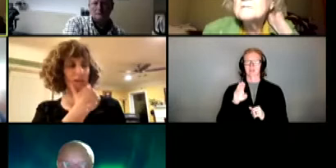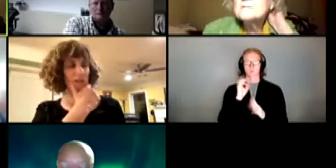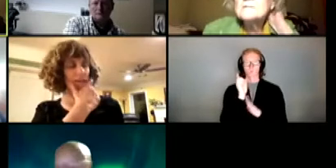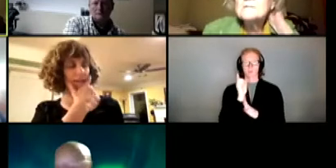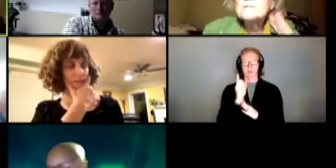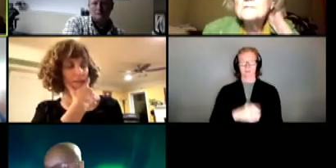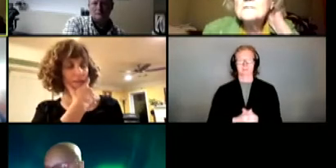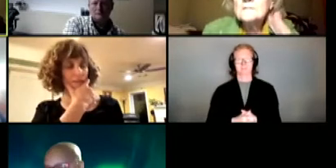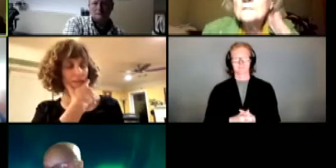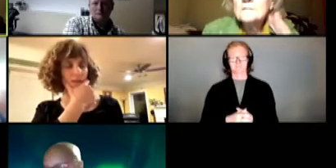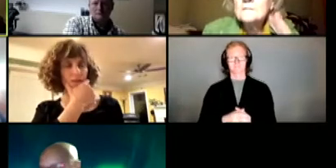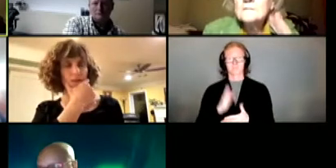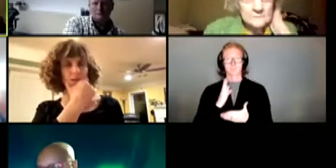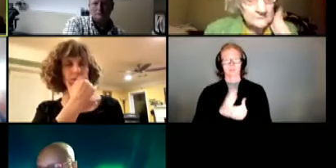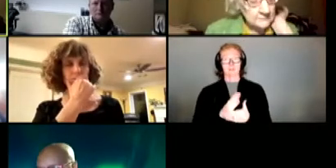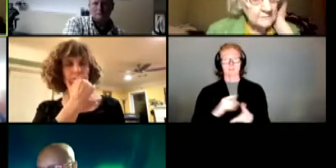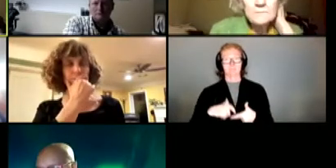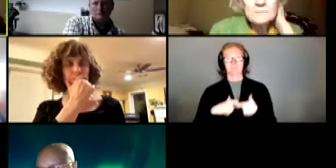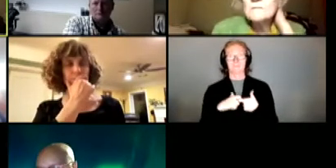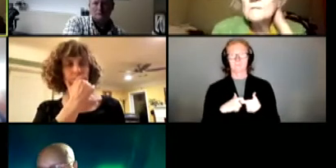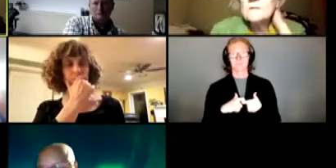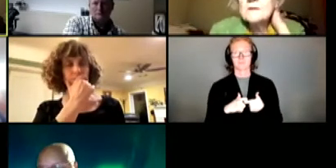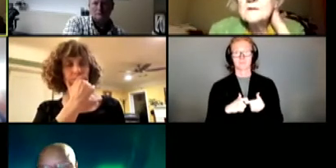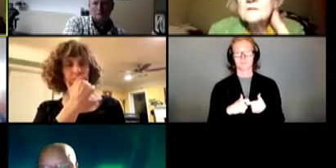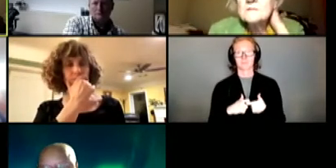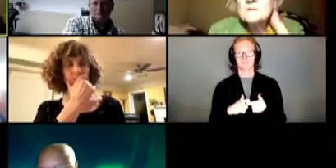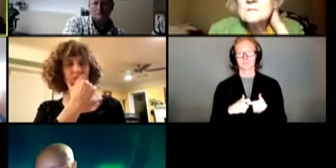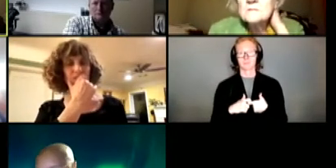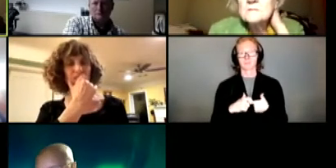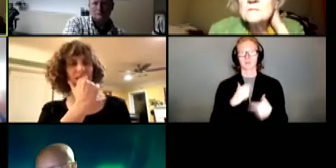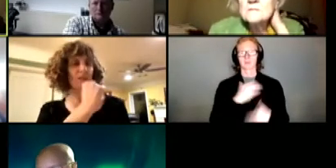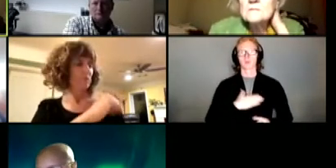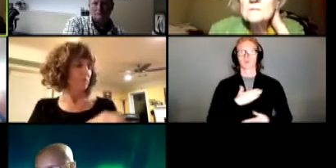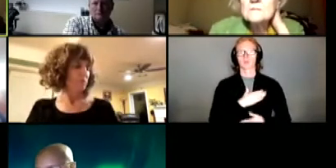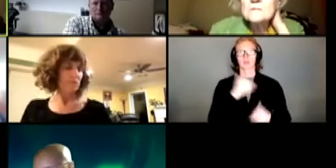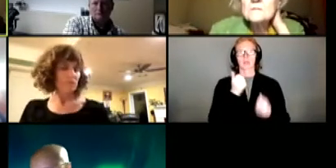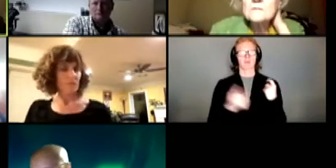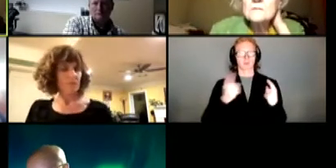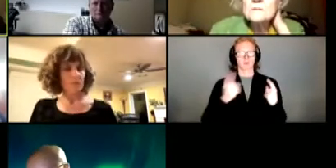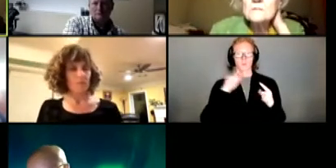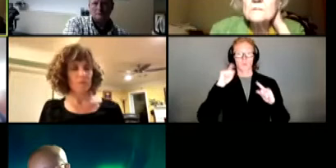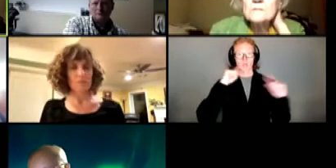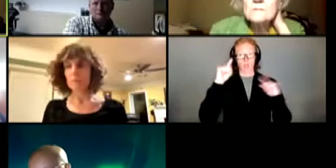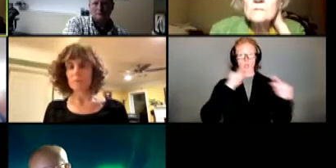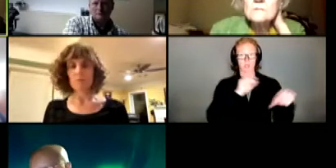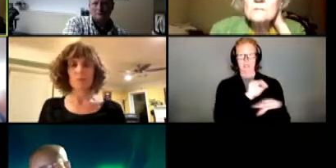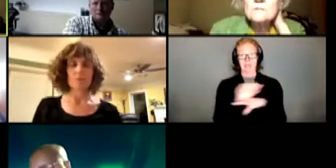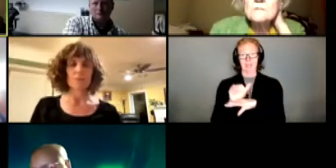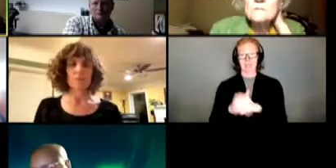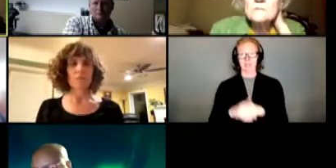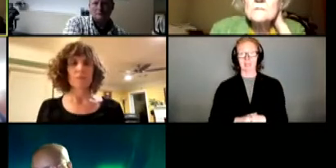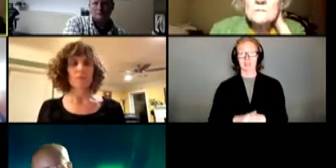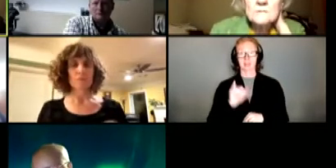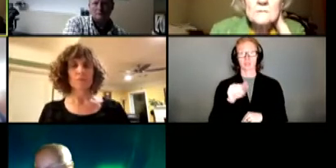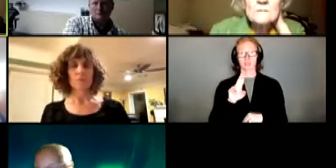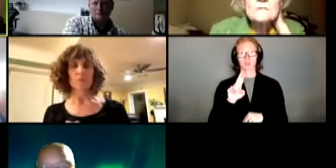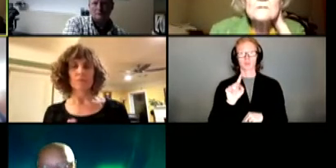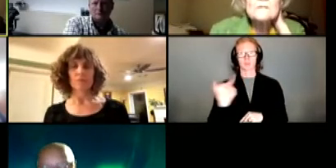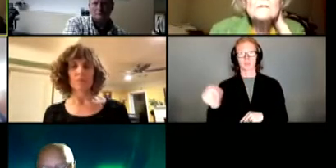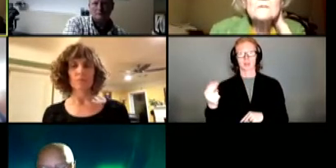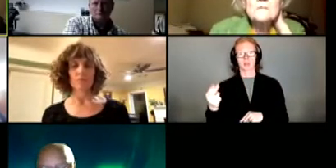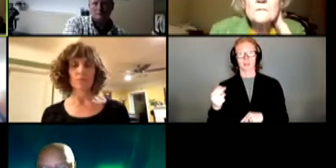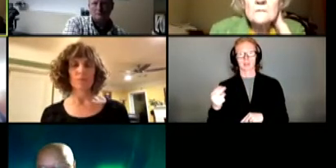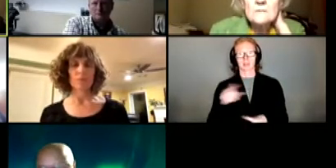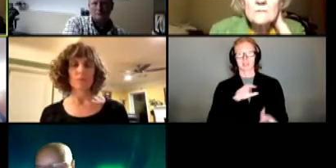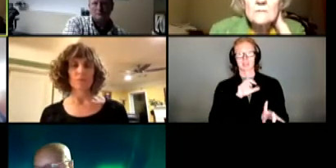1 second. You know, I really appreciate all the voices that we're hearing tonight, and I know that Judith is capturing